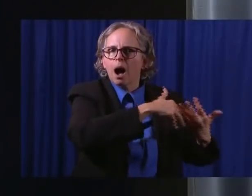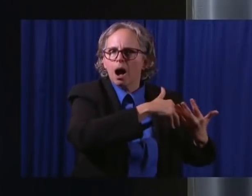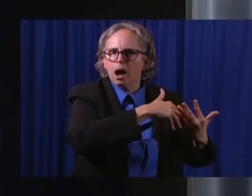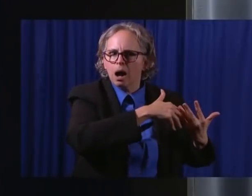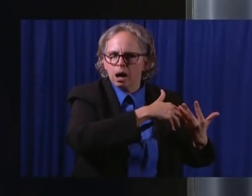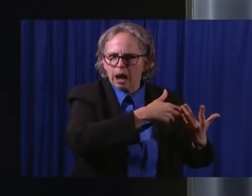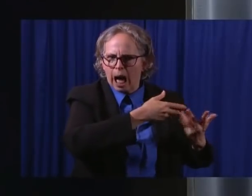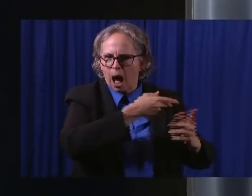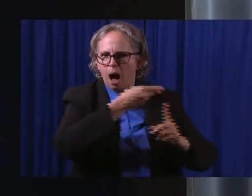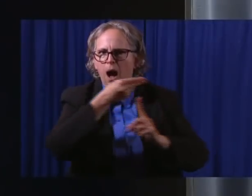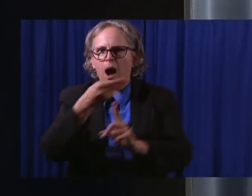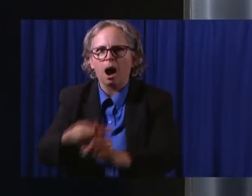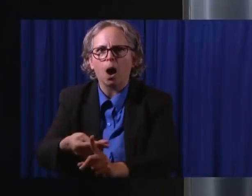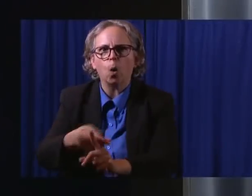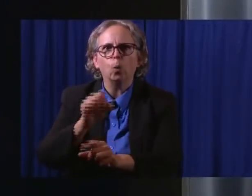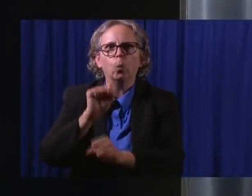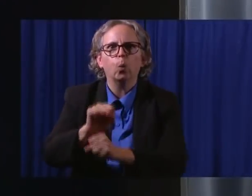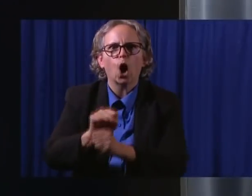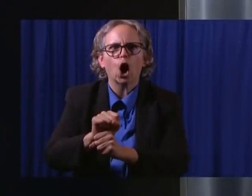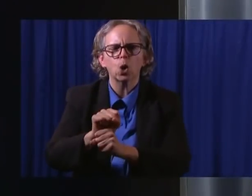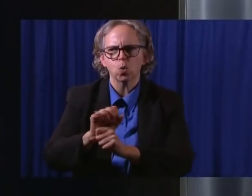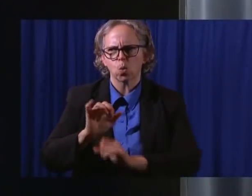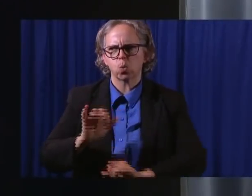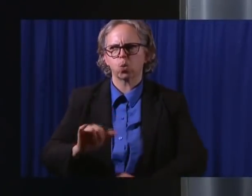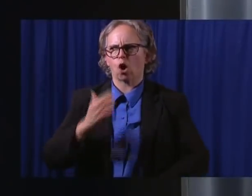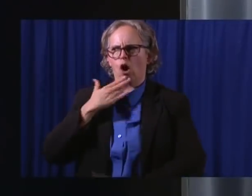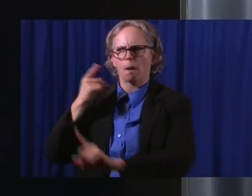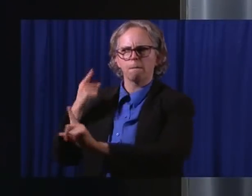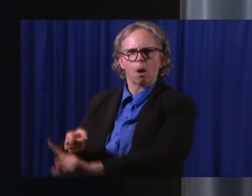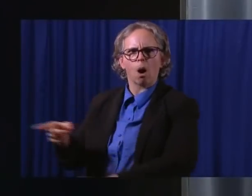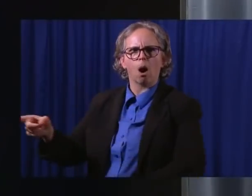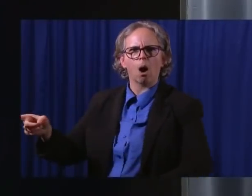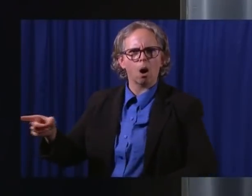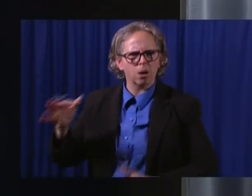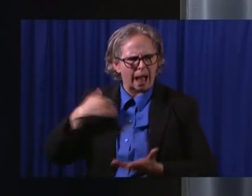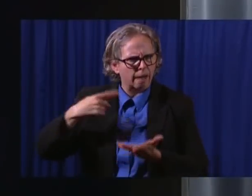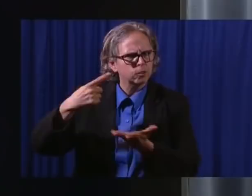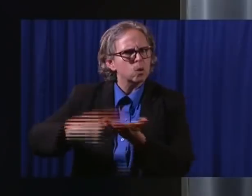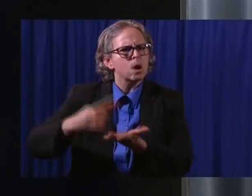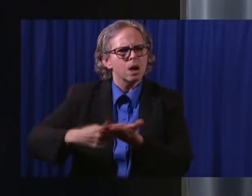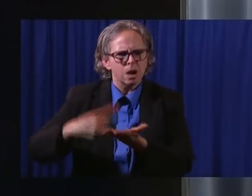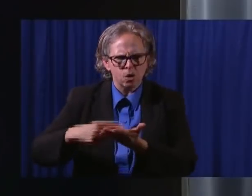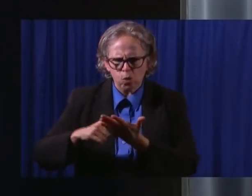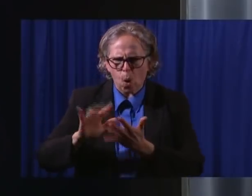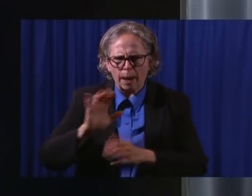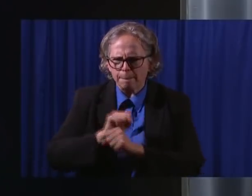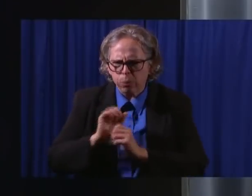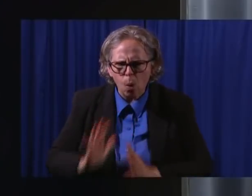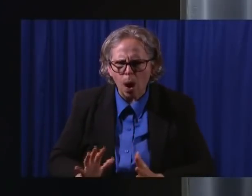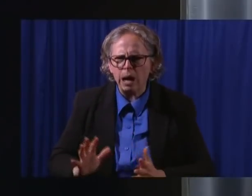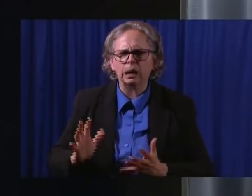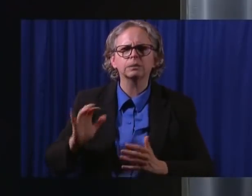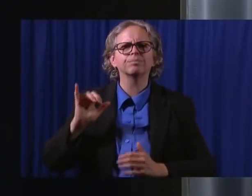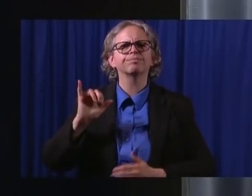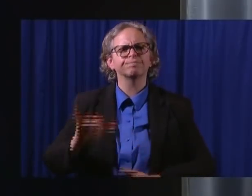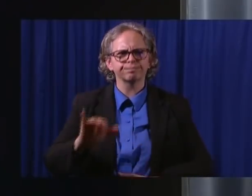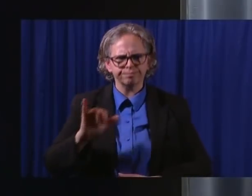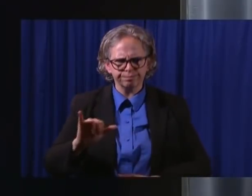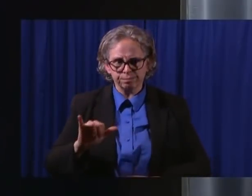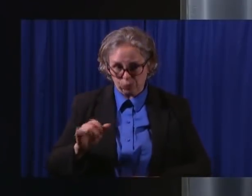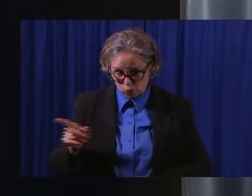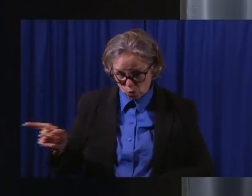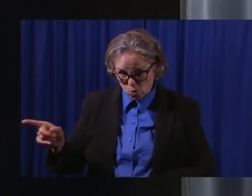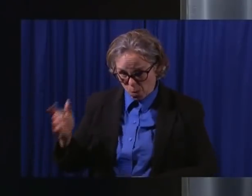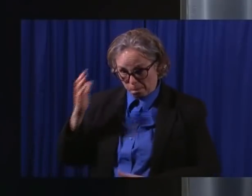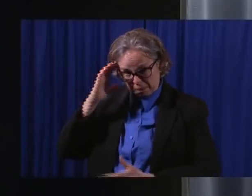you're having those conversations with them. Do you, and you know, I'm sure you do, but do you believe that that businesses